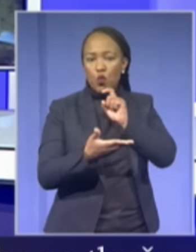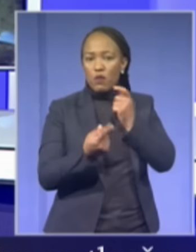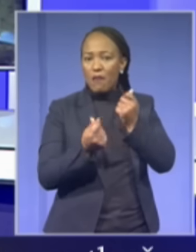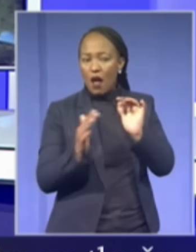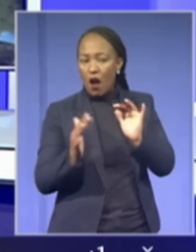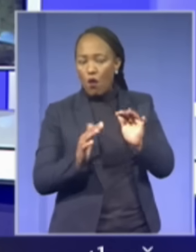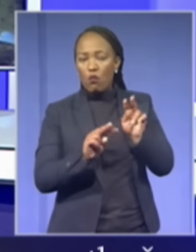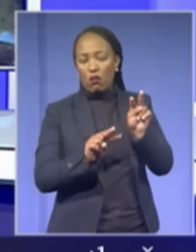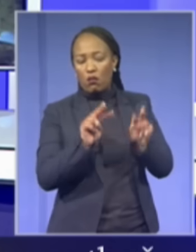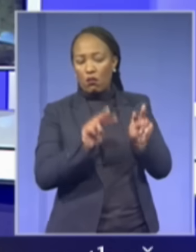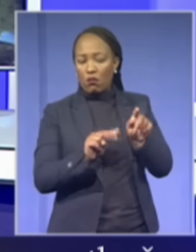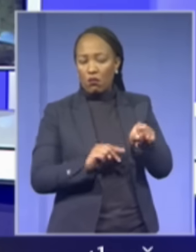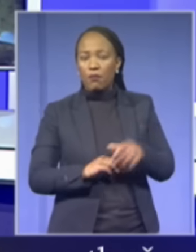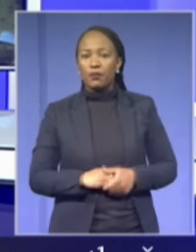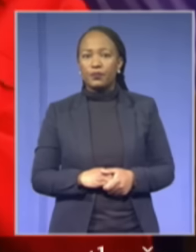gona.